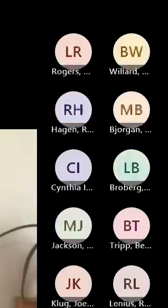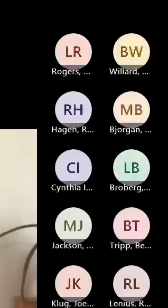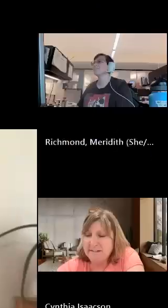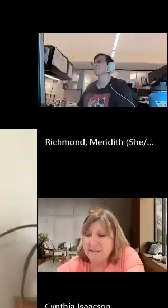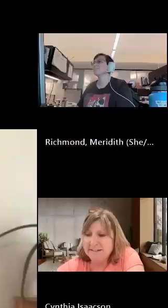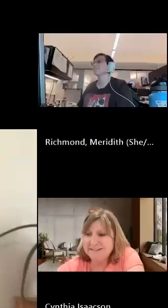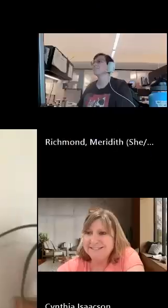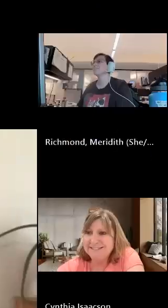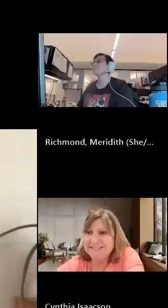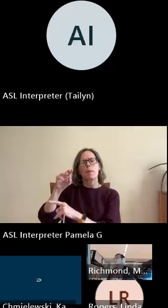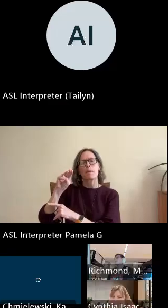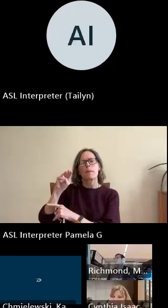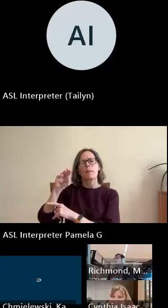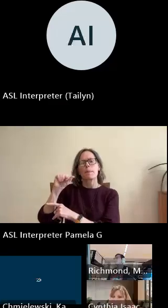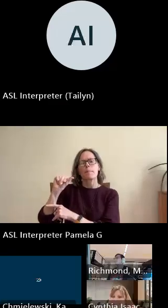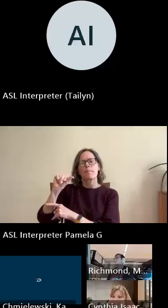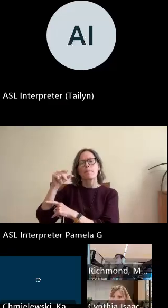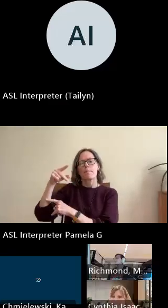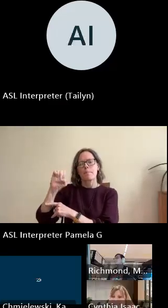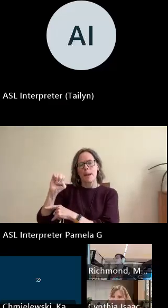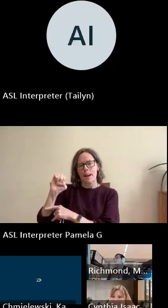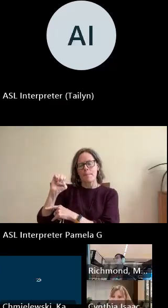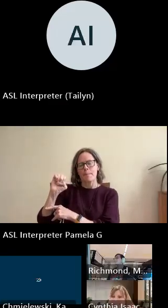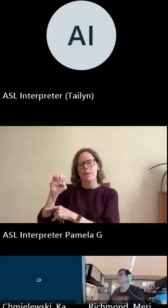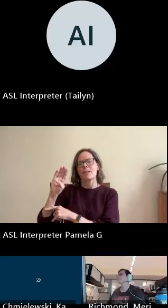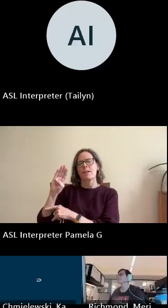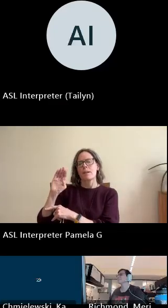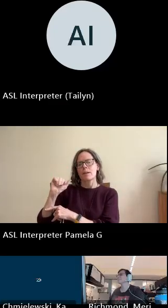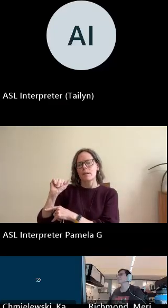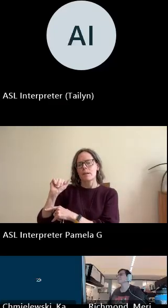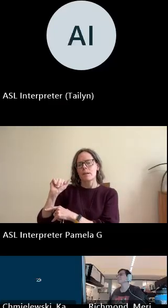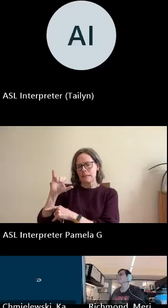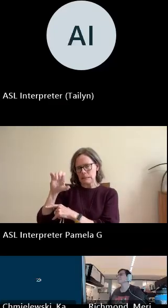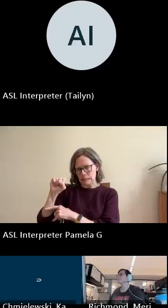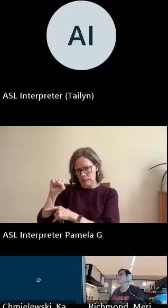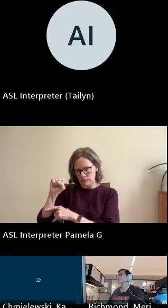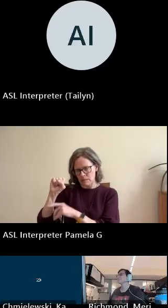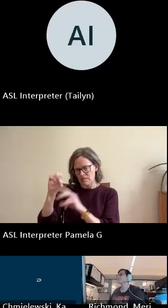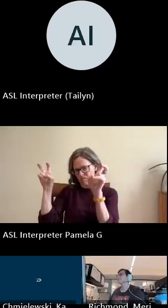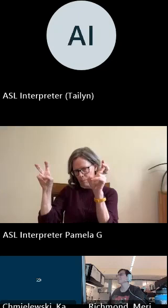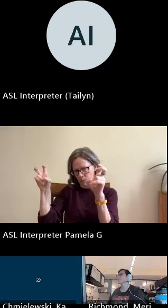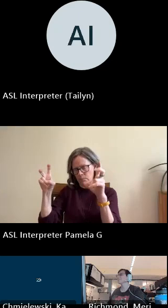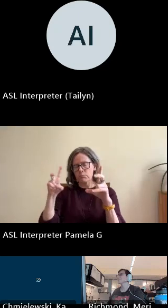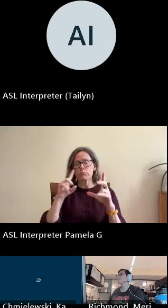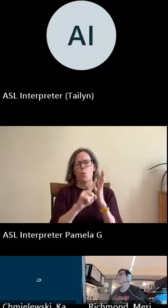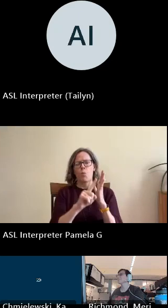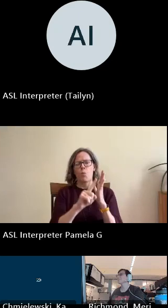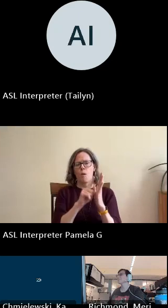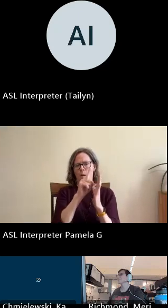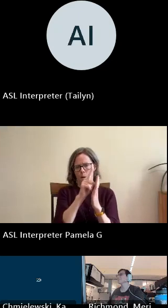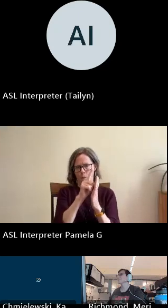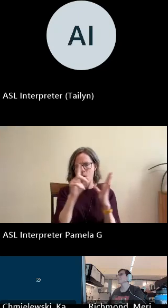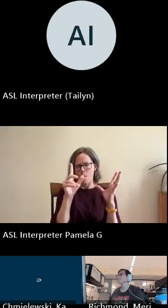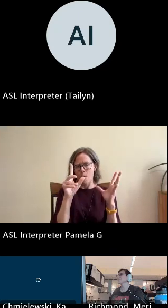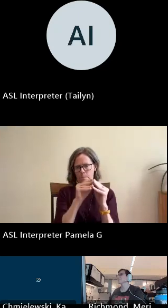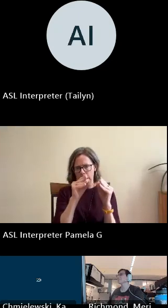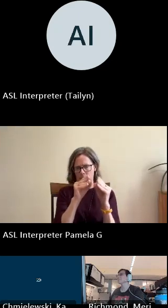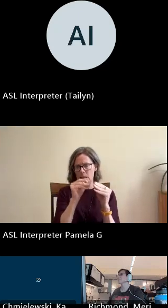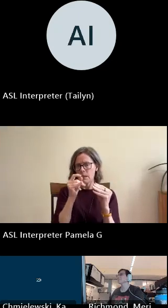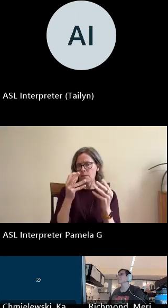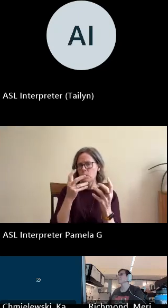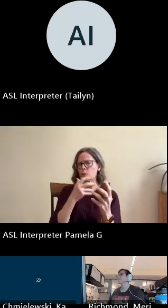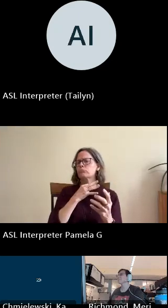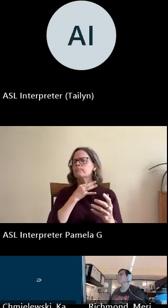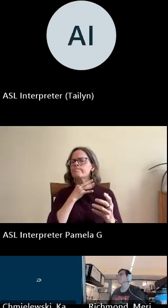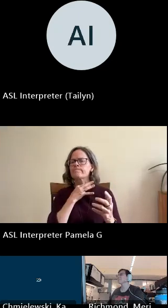MAPE Basics session. This is an hour-long session for anyone interested in learning some